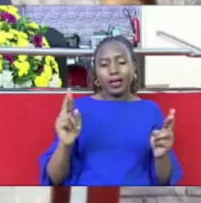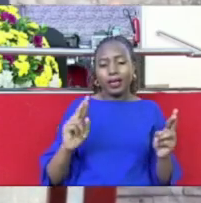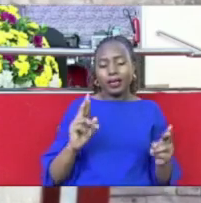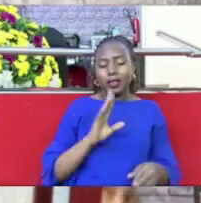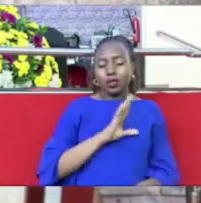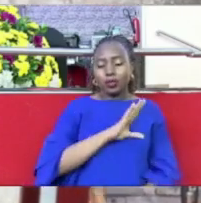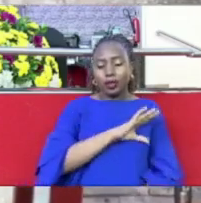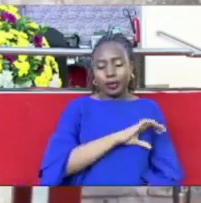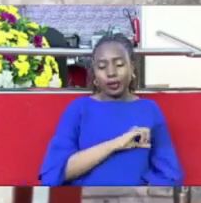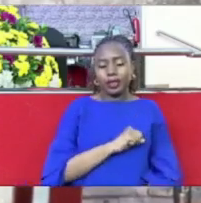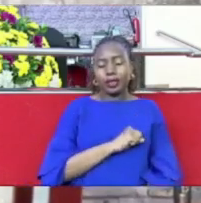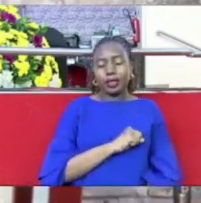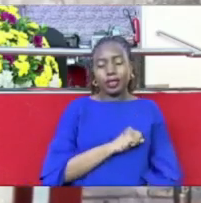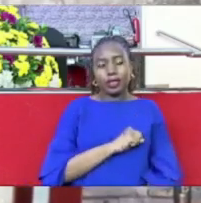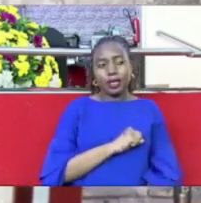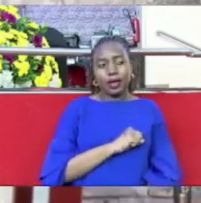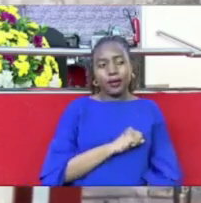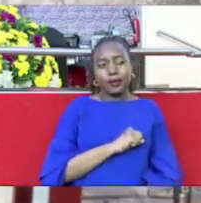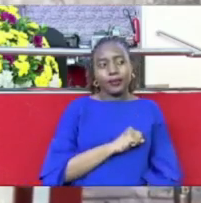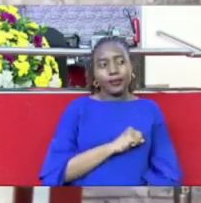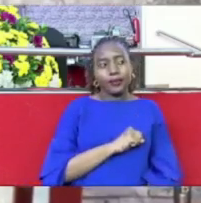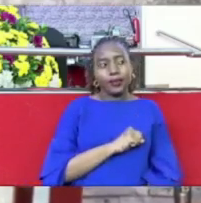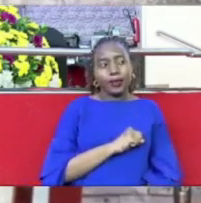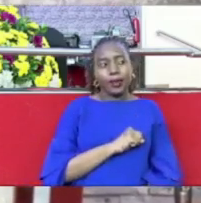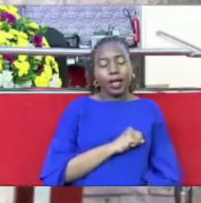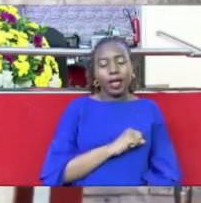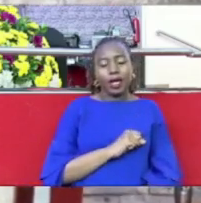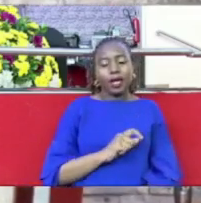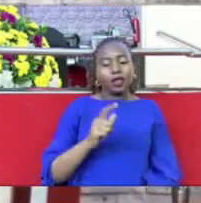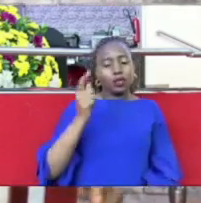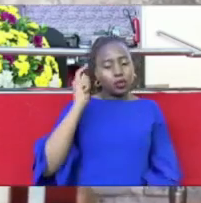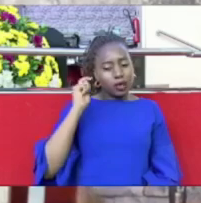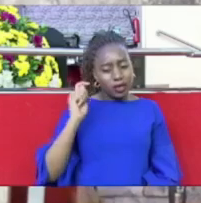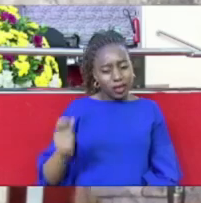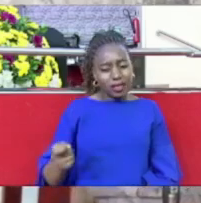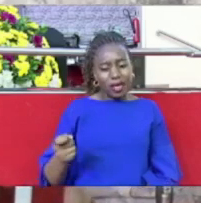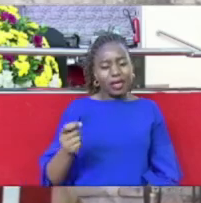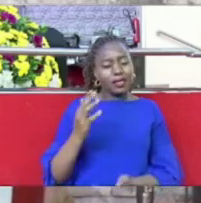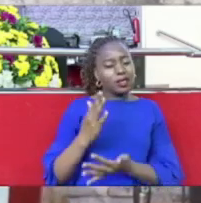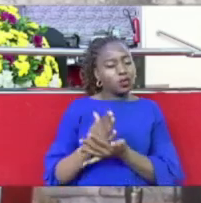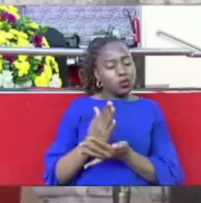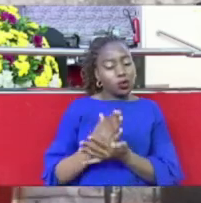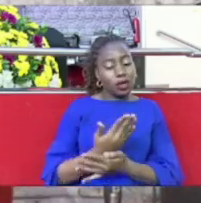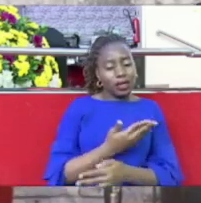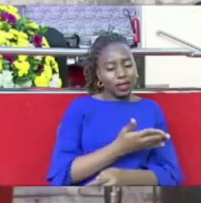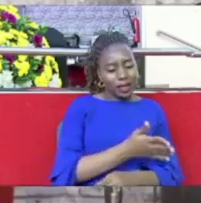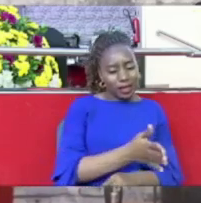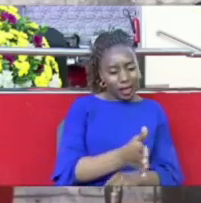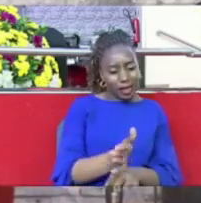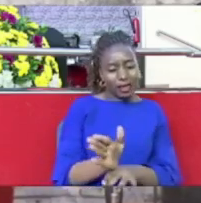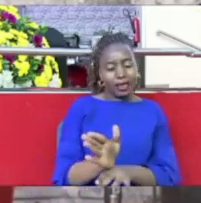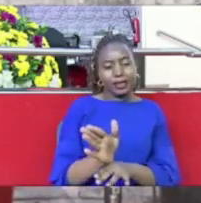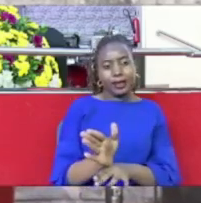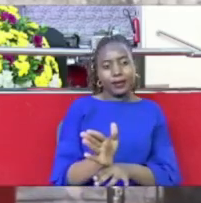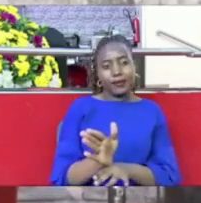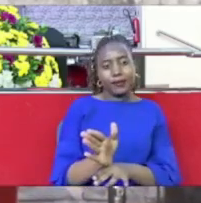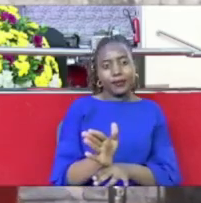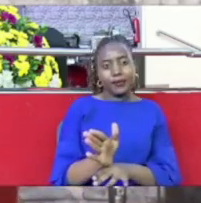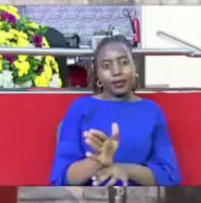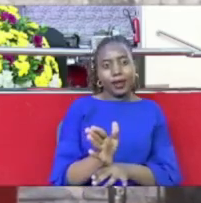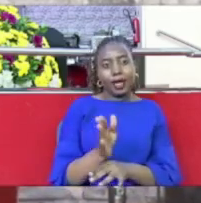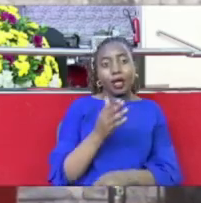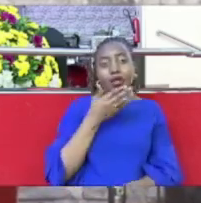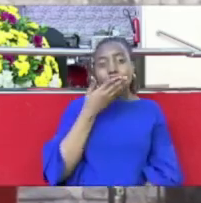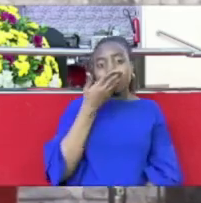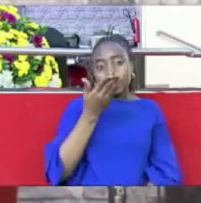magumu. So the conclusion of the matter is that the judge, although delayed, hitimisho ni kwamba ijapokuwa huyu muamuzi alikawia, to respond to the